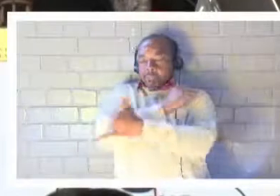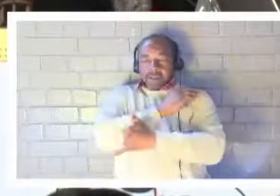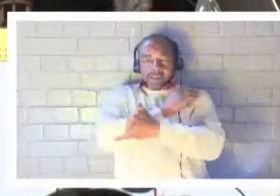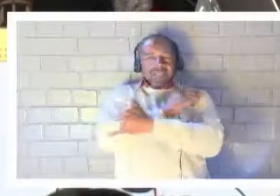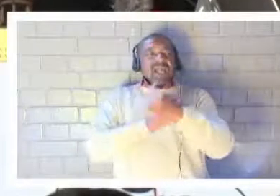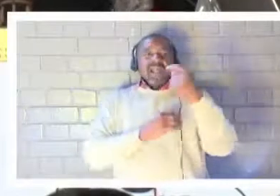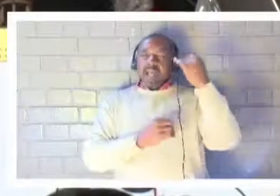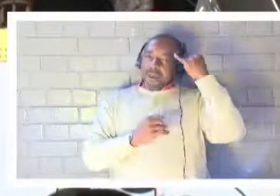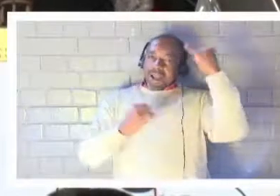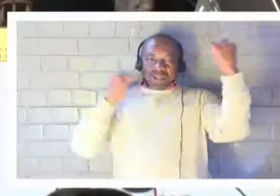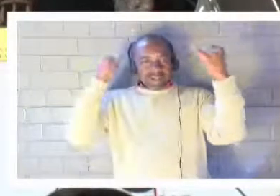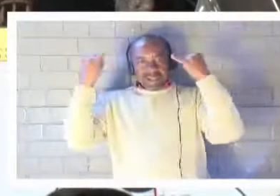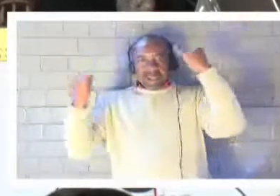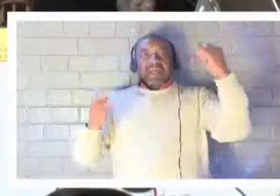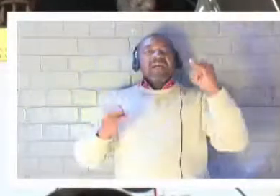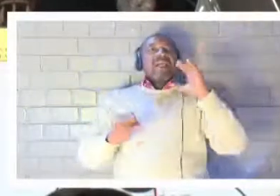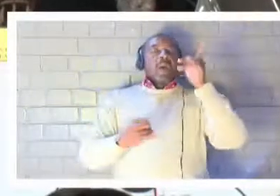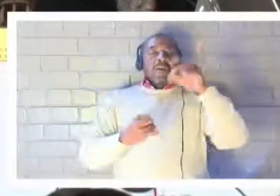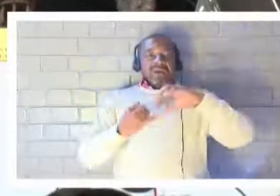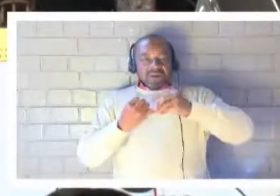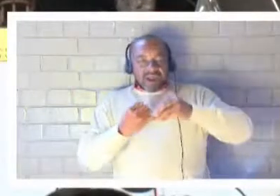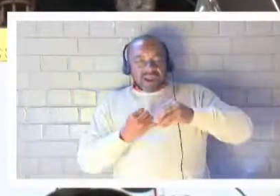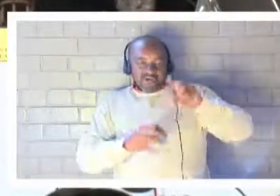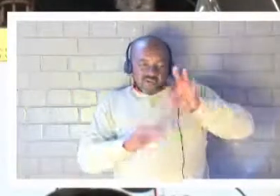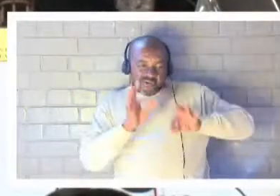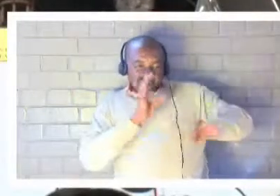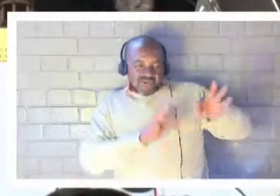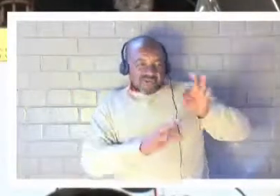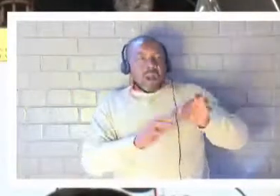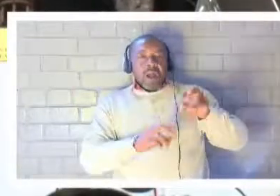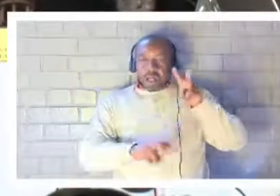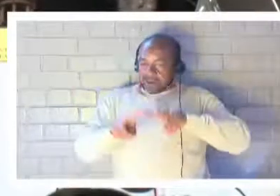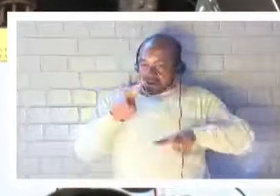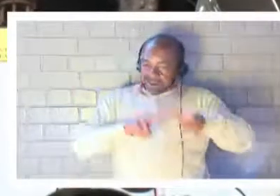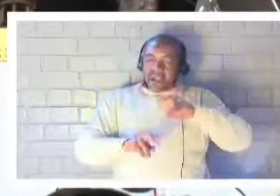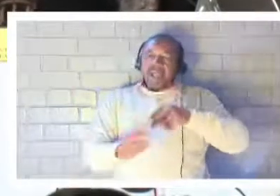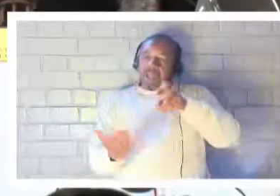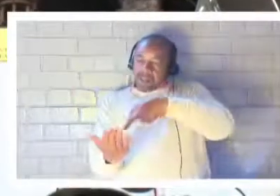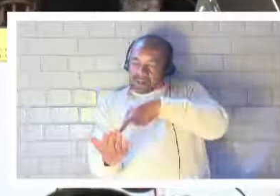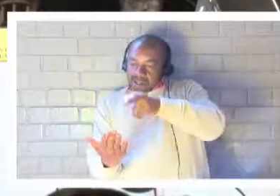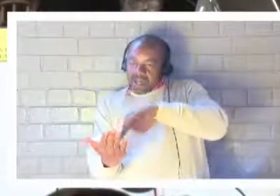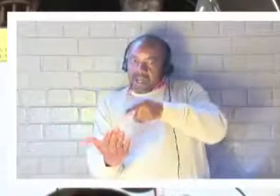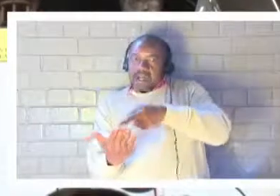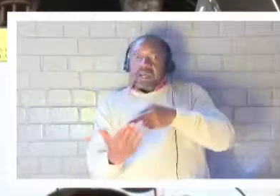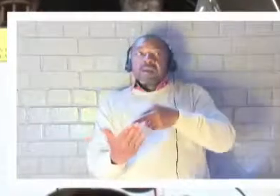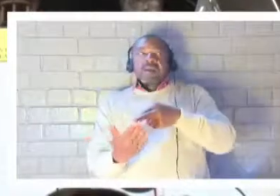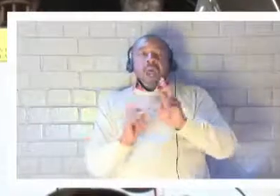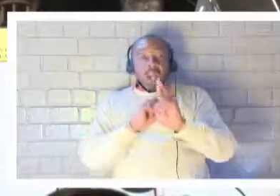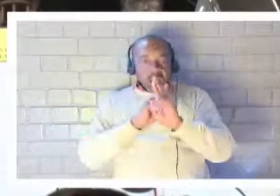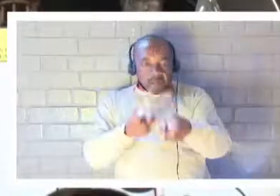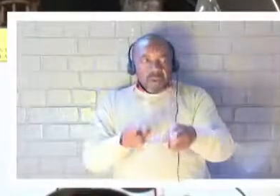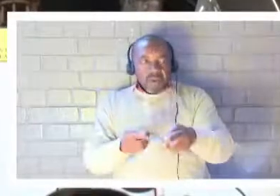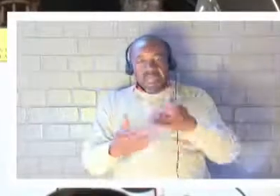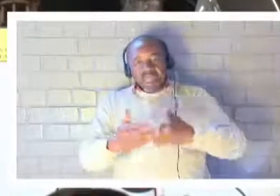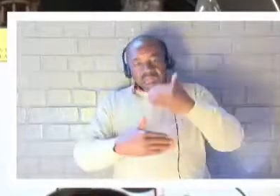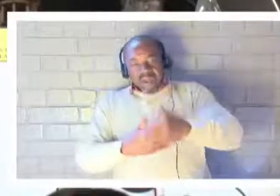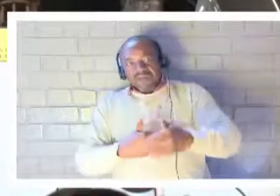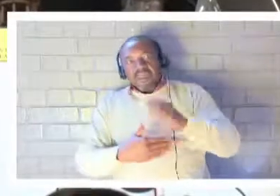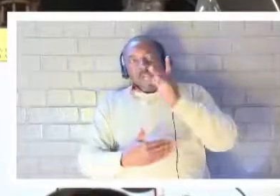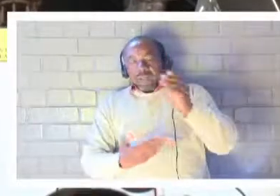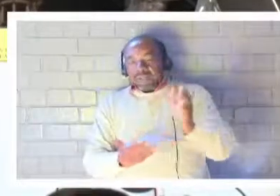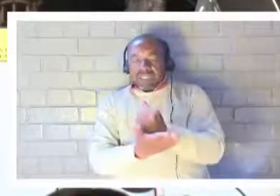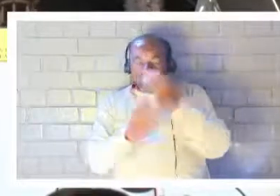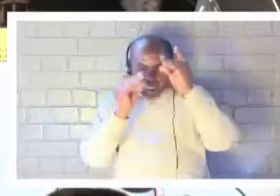gotten. We will consider, we will read the reports, and we will go forward from there. Thank you very much to all the